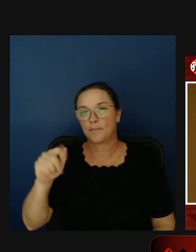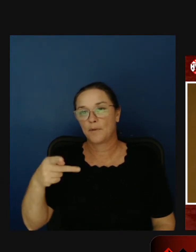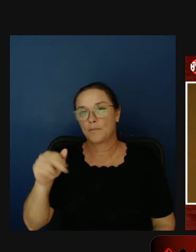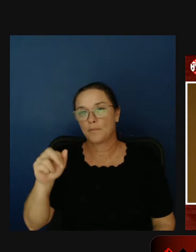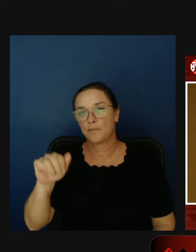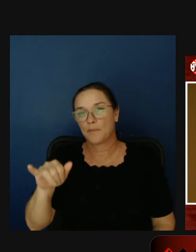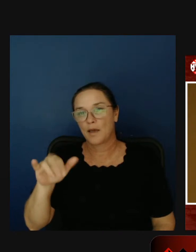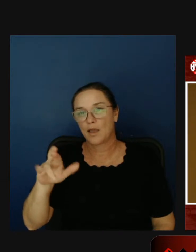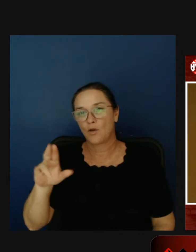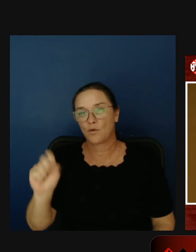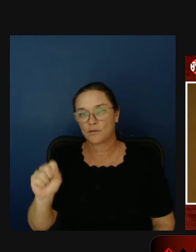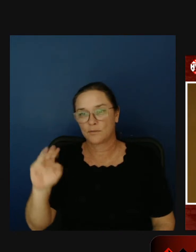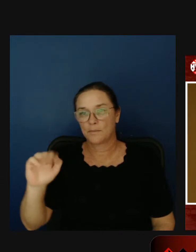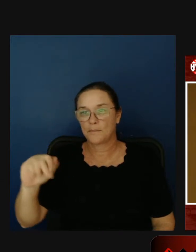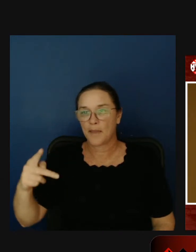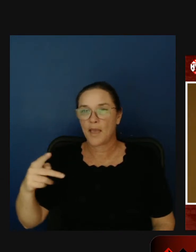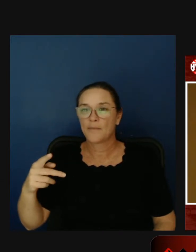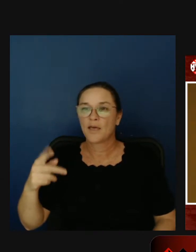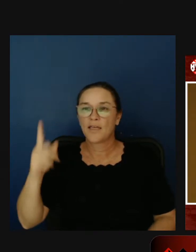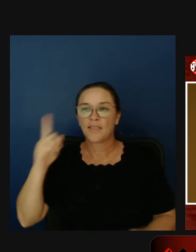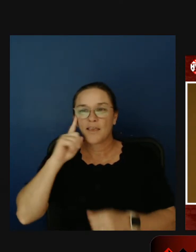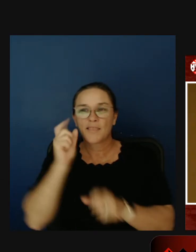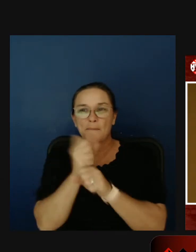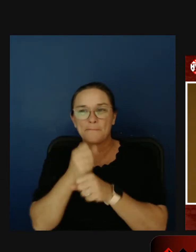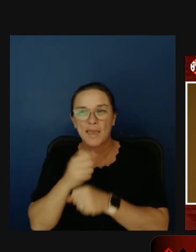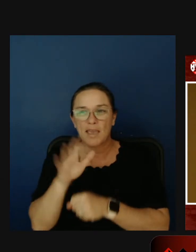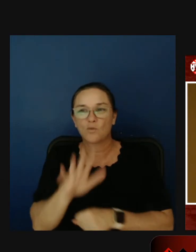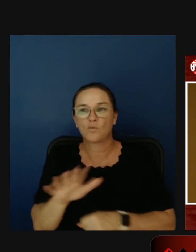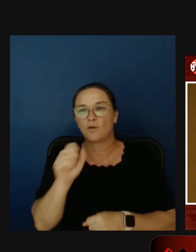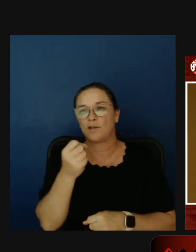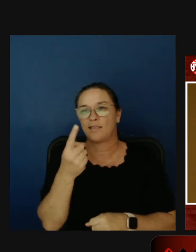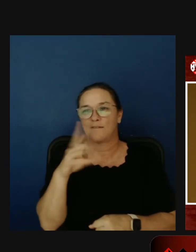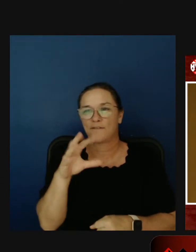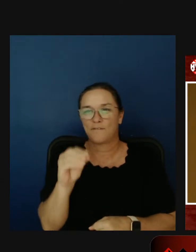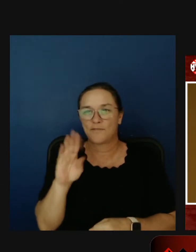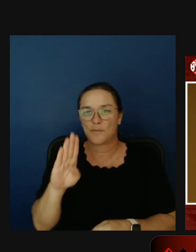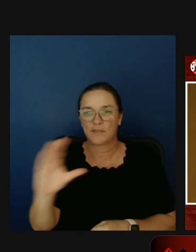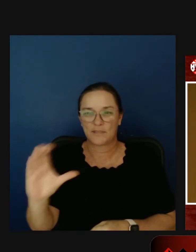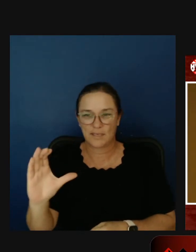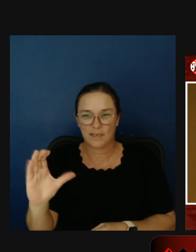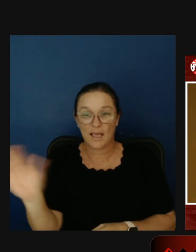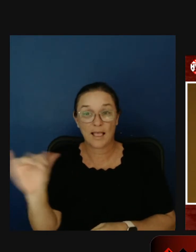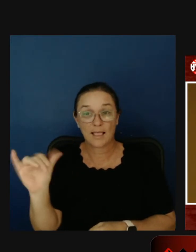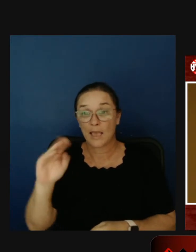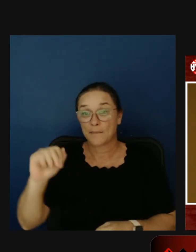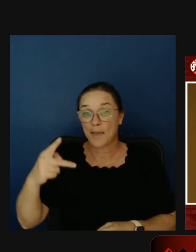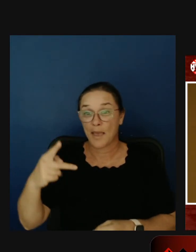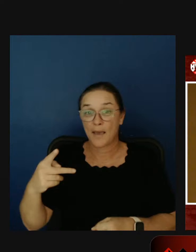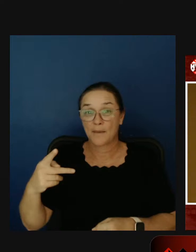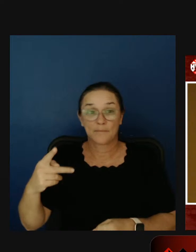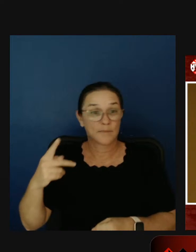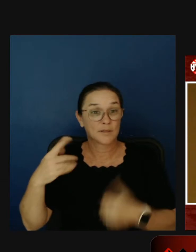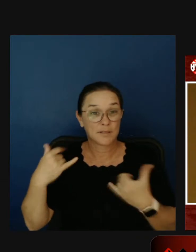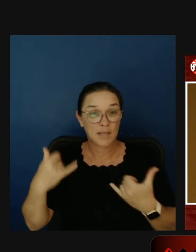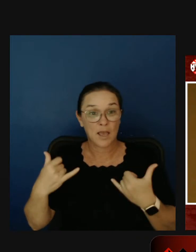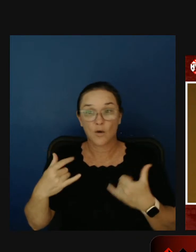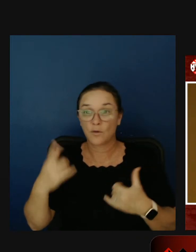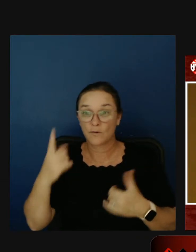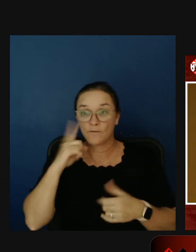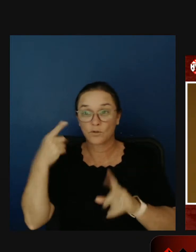be created around 1150 BC. And much like maps today, it was made for a specific purpose.